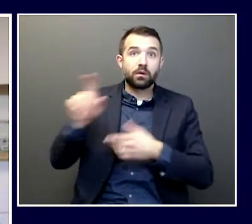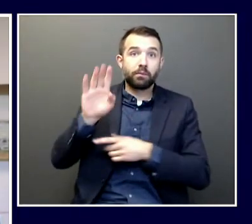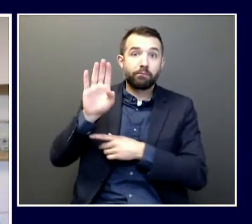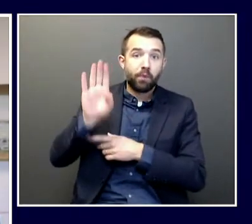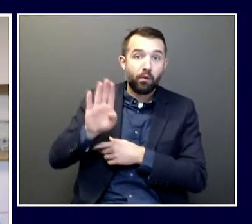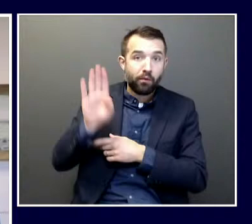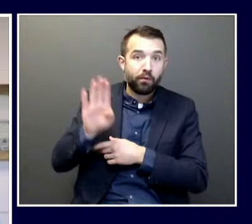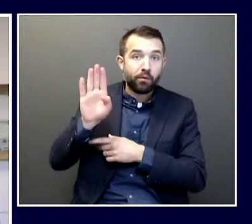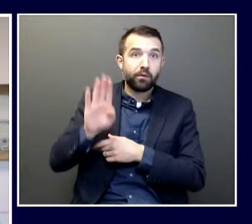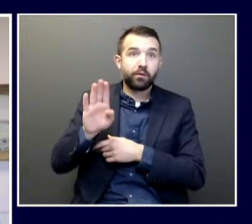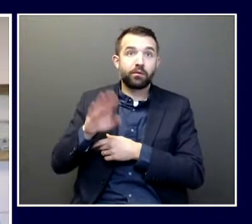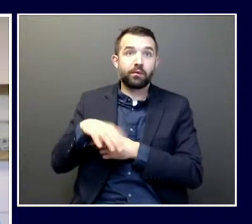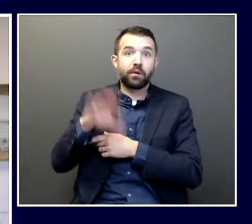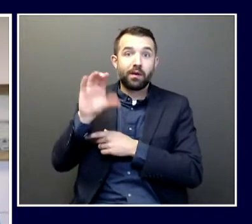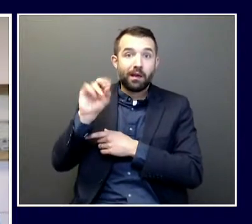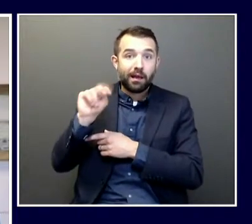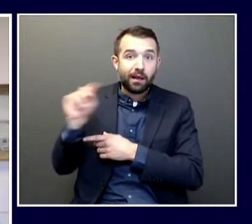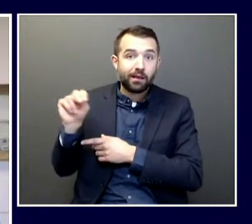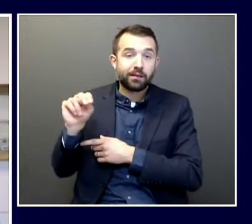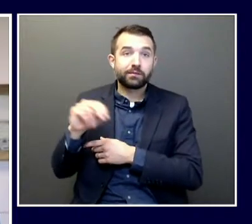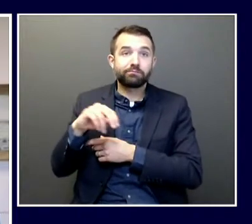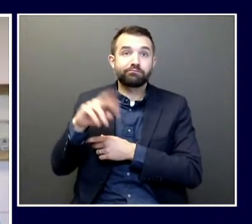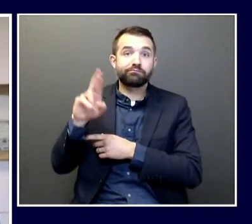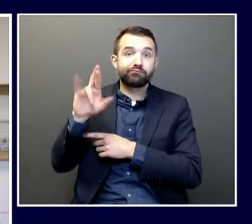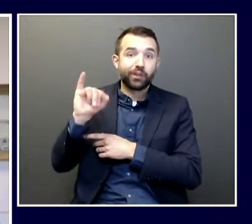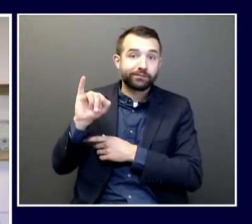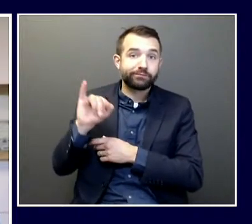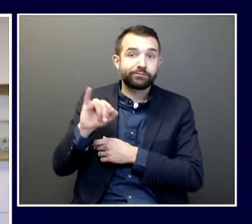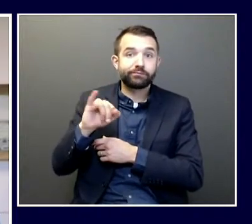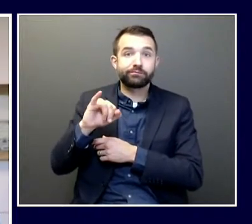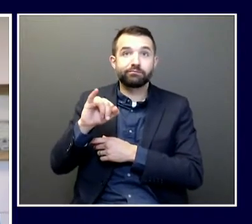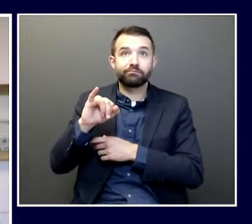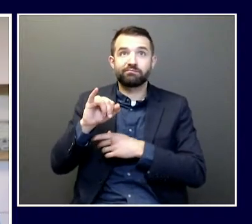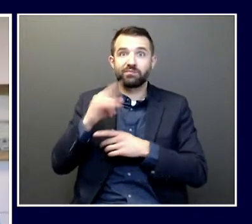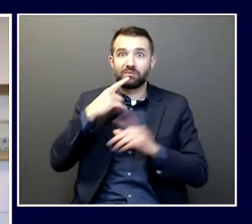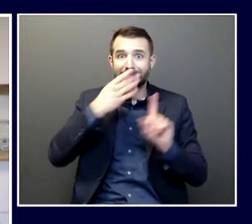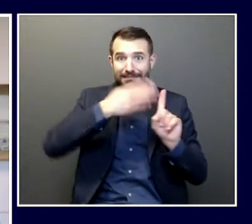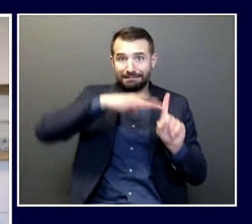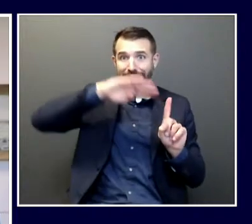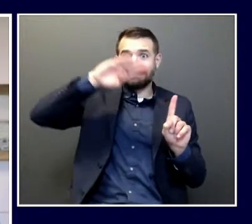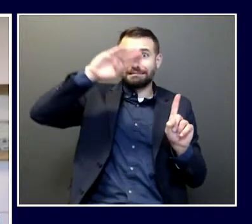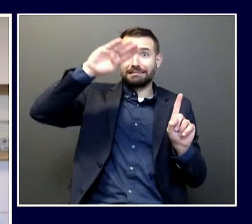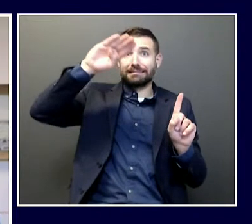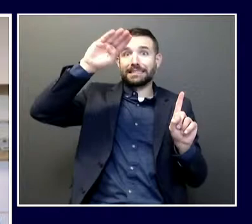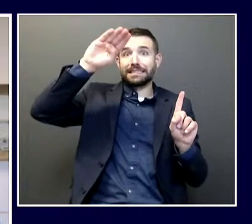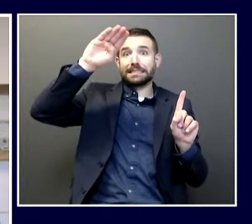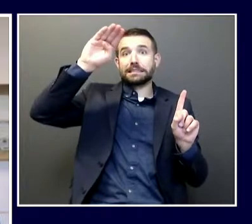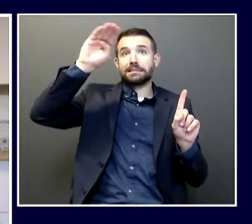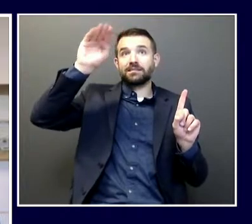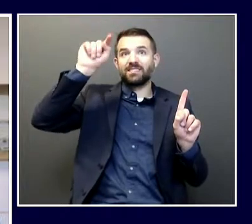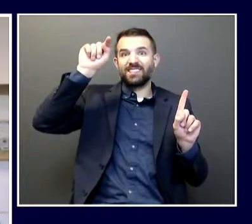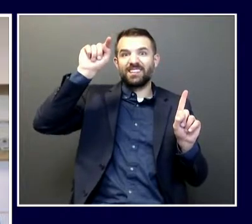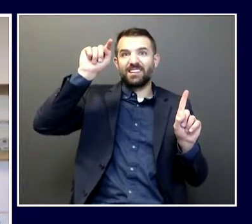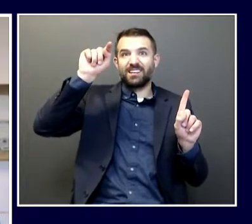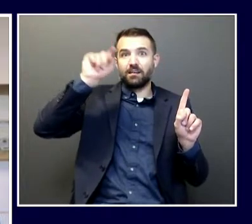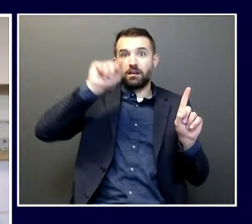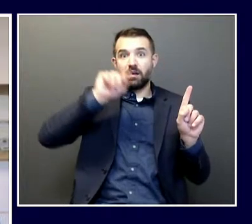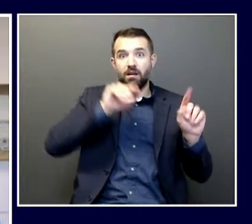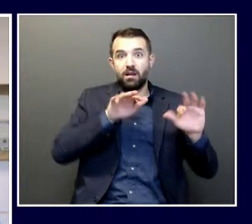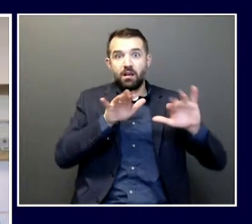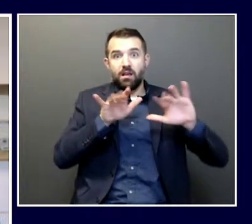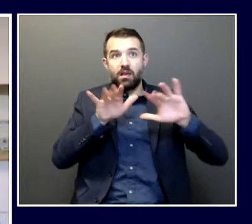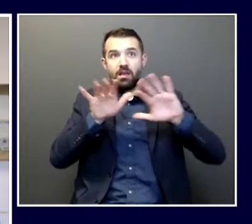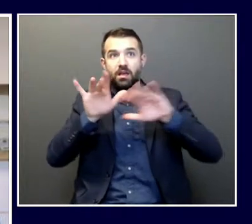Island, those surges never really had enough infective force to push their way into